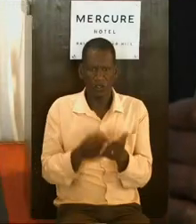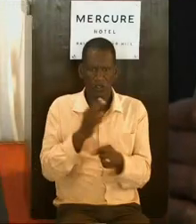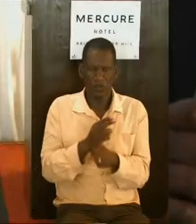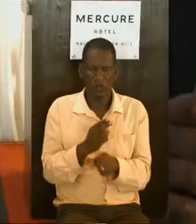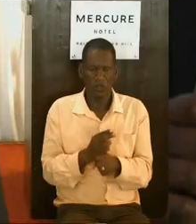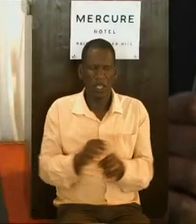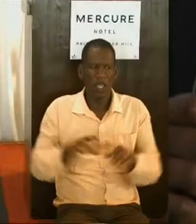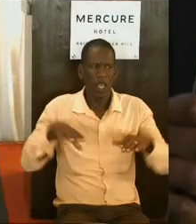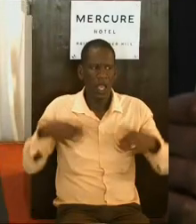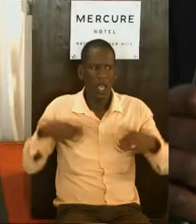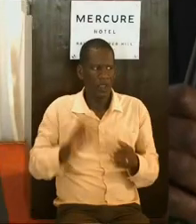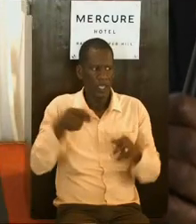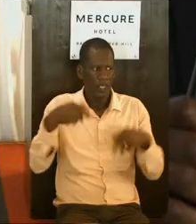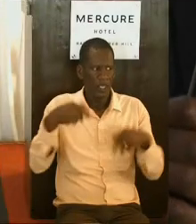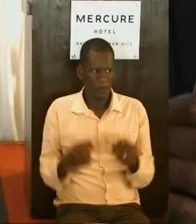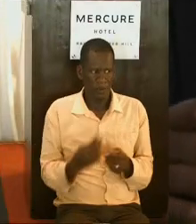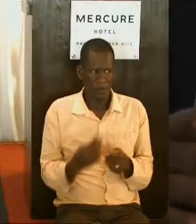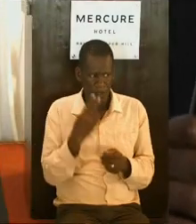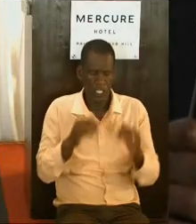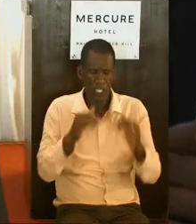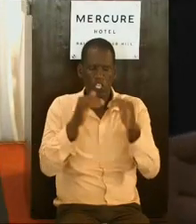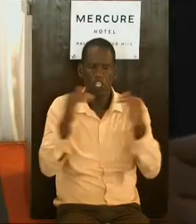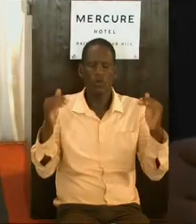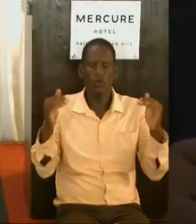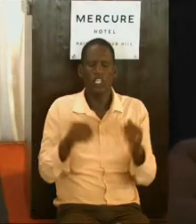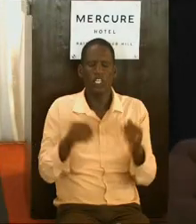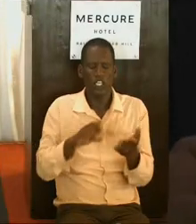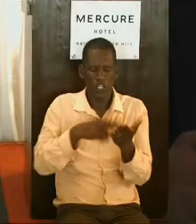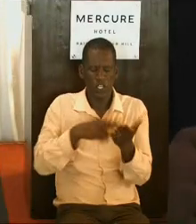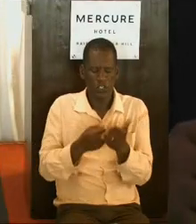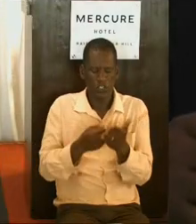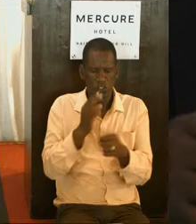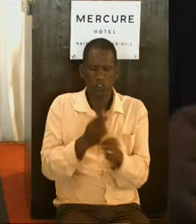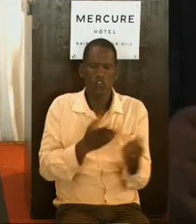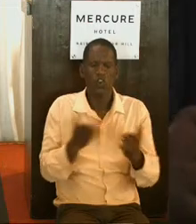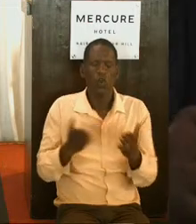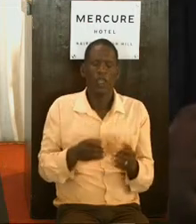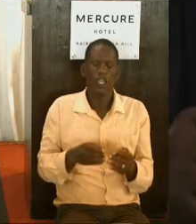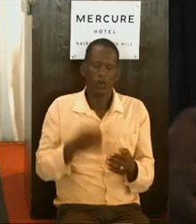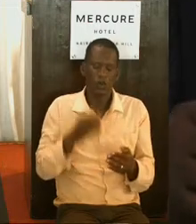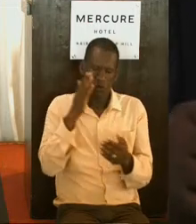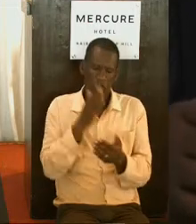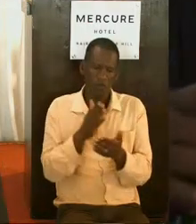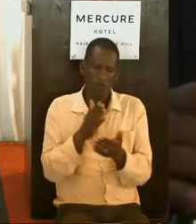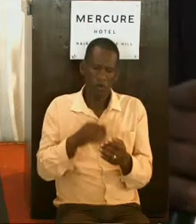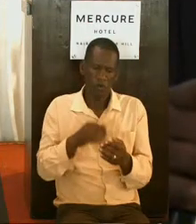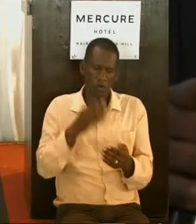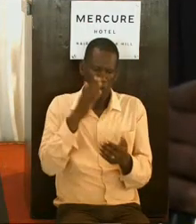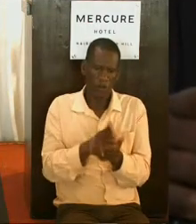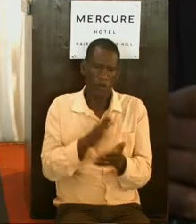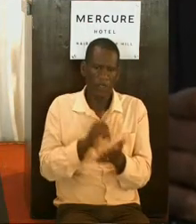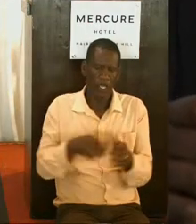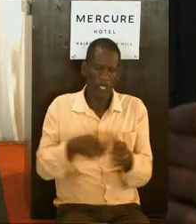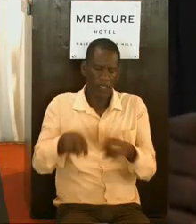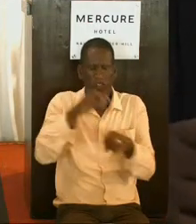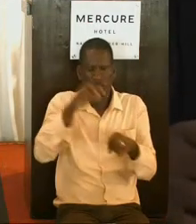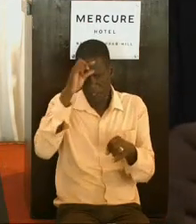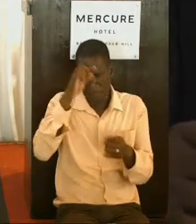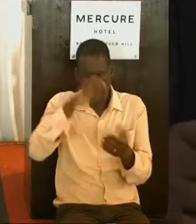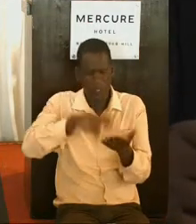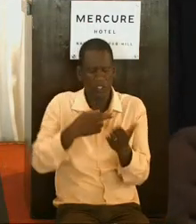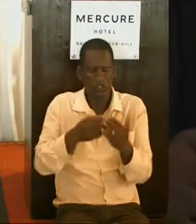how do Kenyans perceive equity in resource use where it was found at the national government